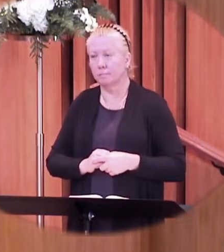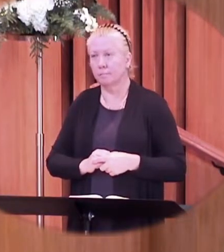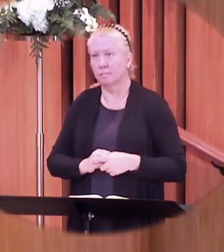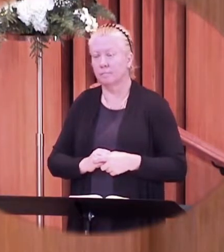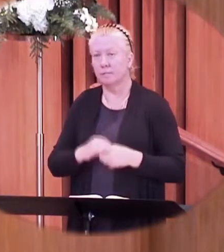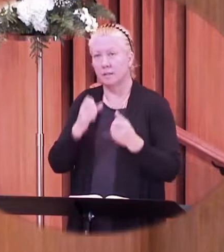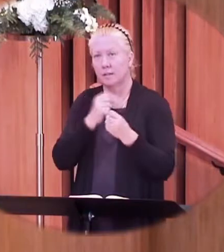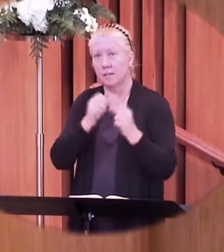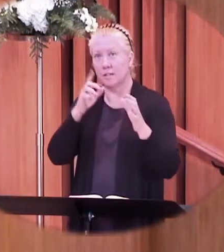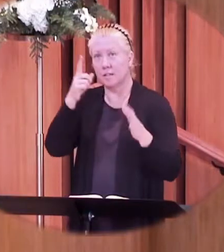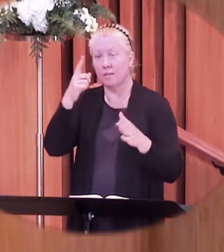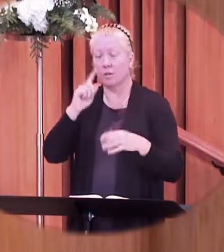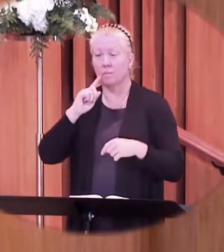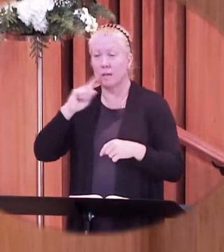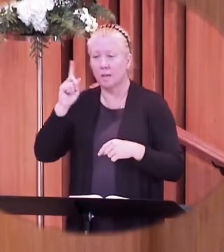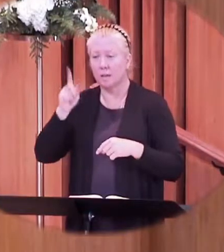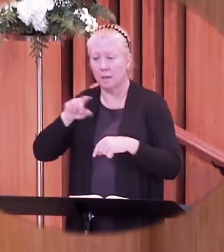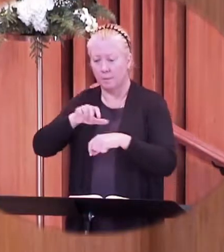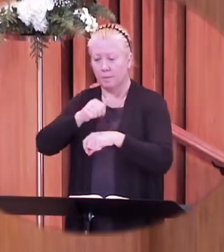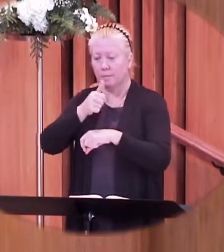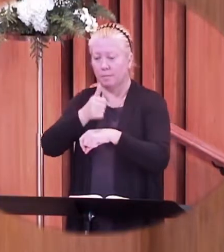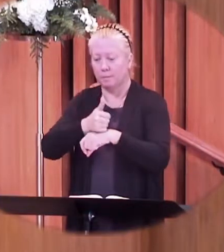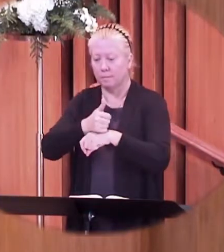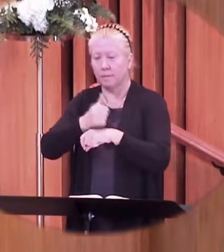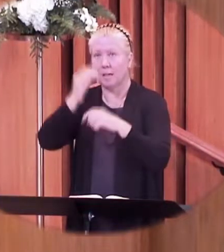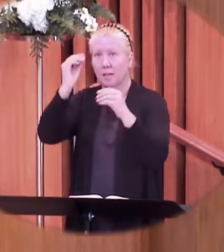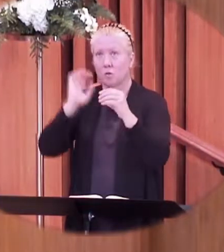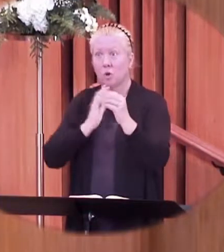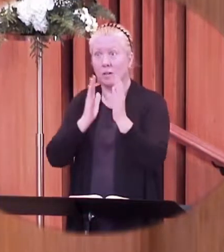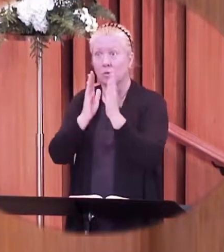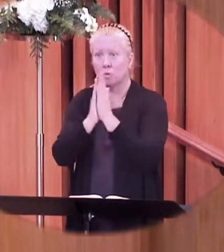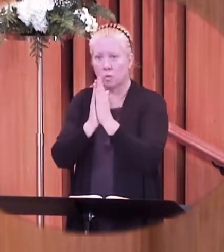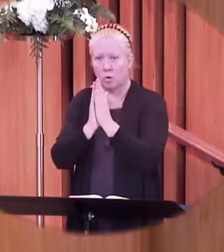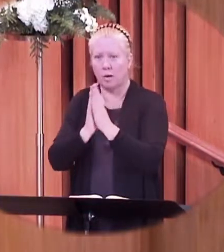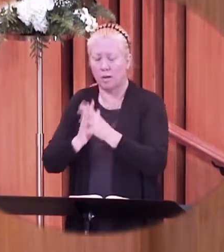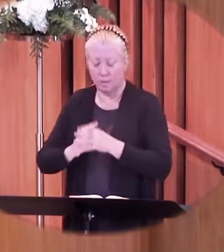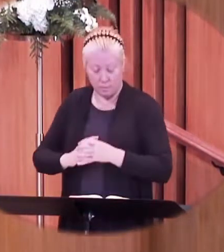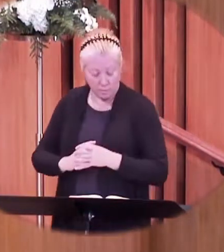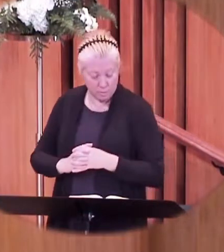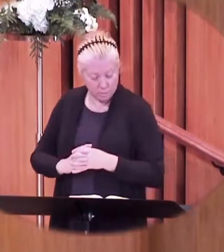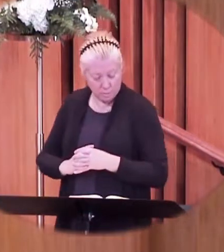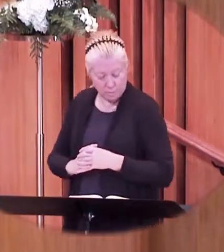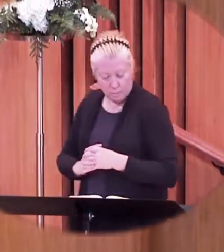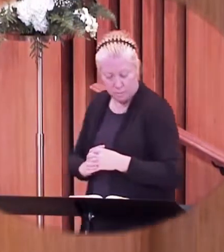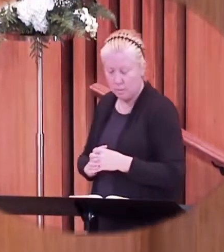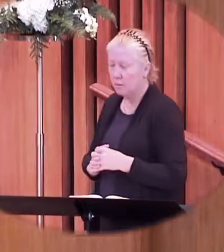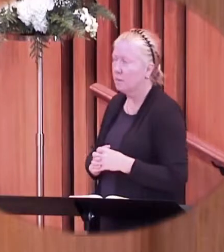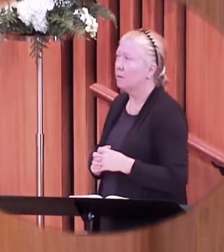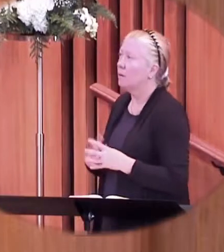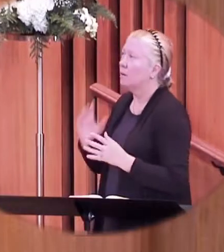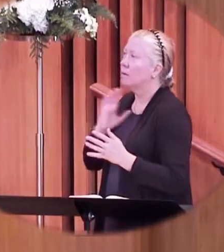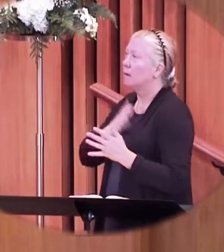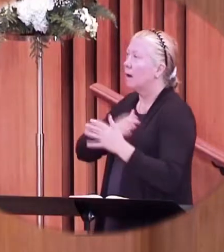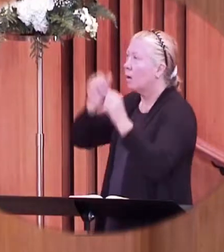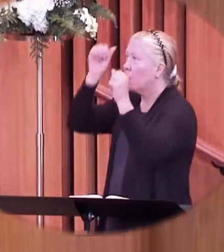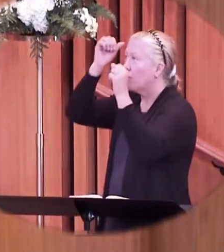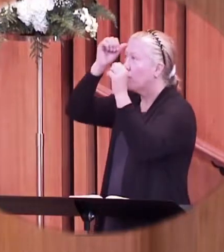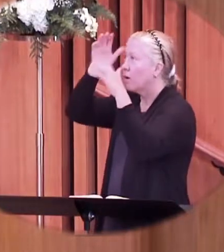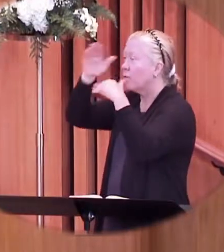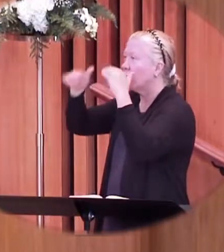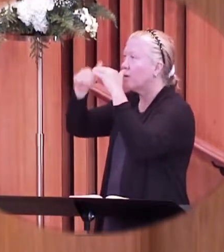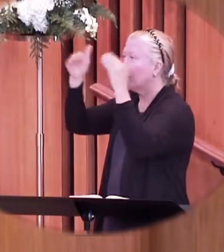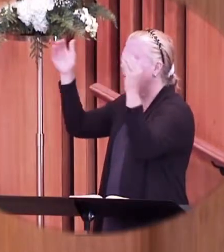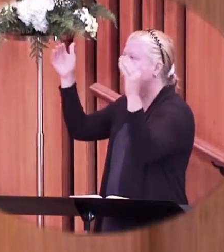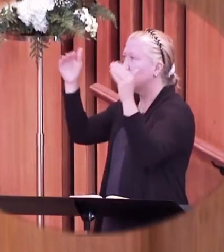At the Savior's command and formed by divine teaching, we dare to say, Our Father,